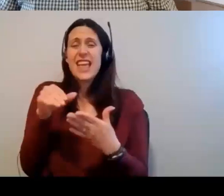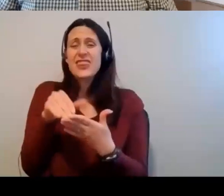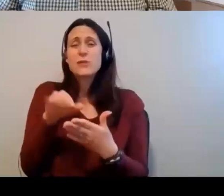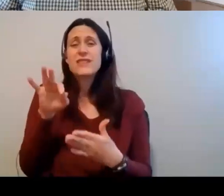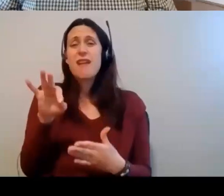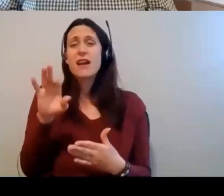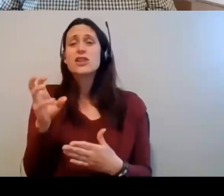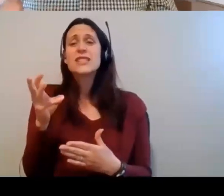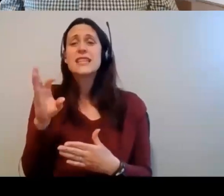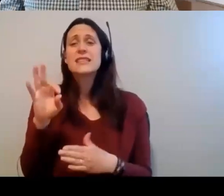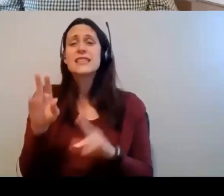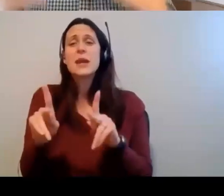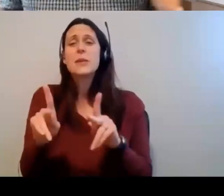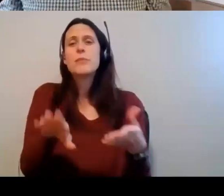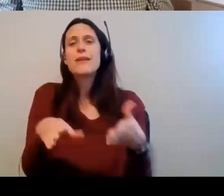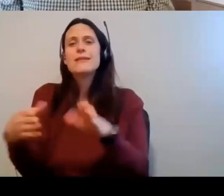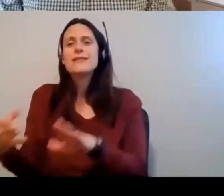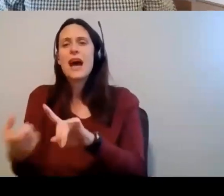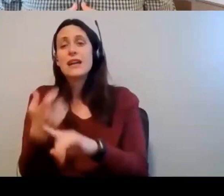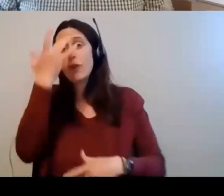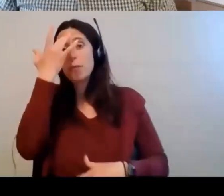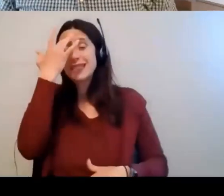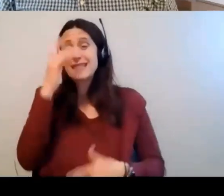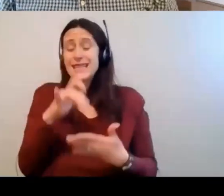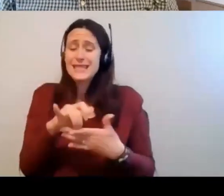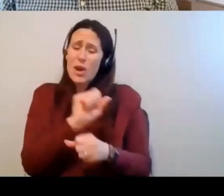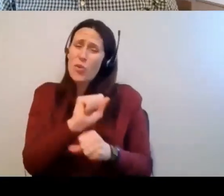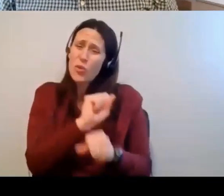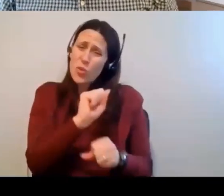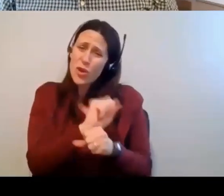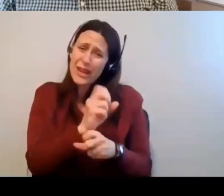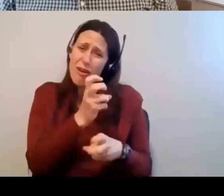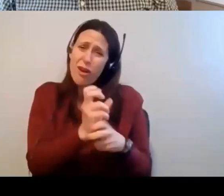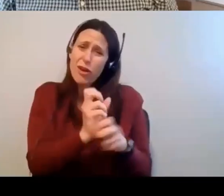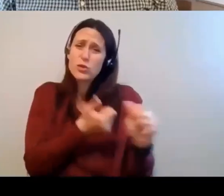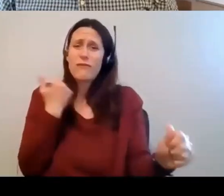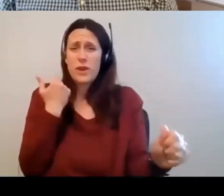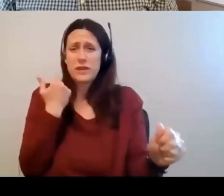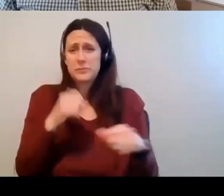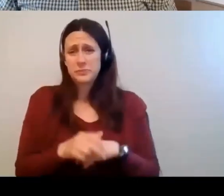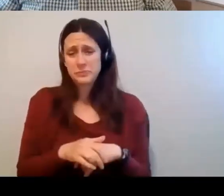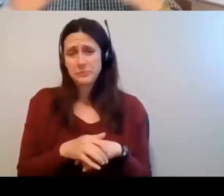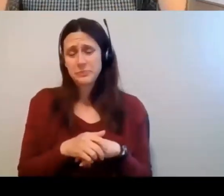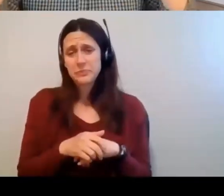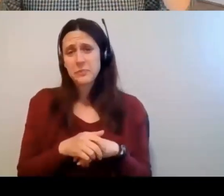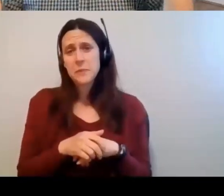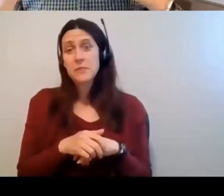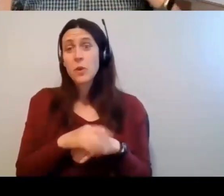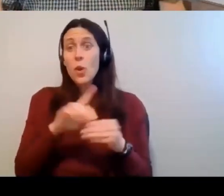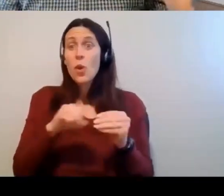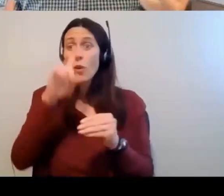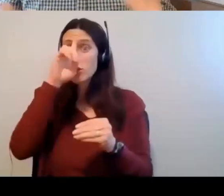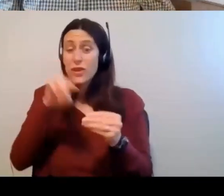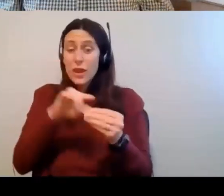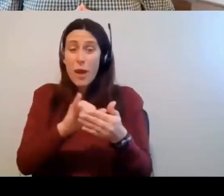568,969 people who have died from a disease that we're working hard to be away from. When we think about that, that's constantly